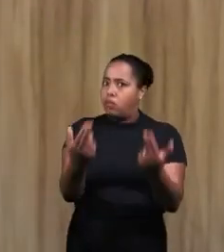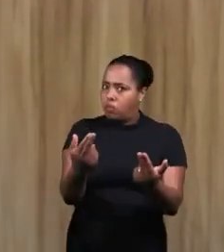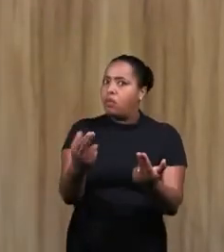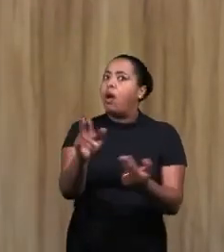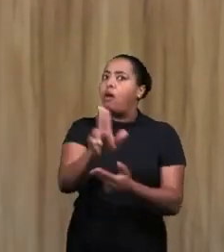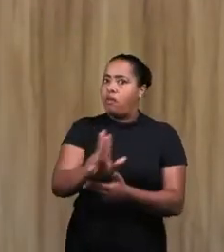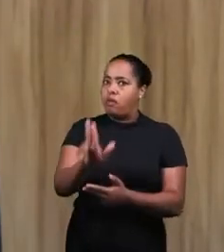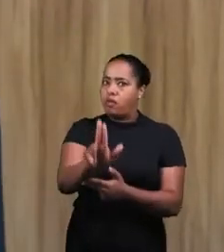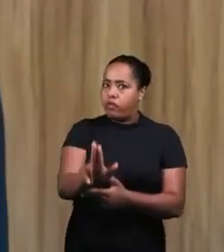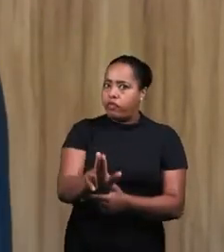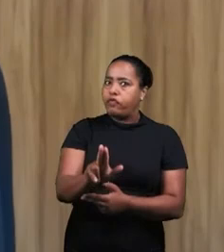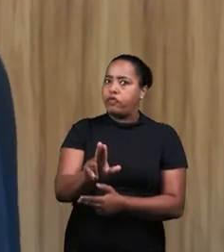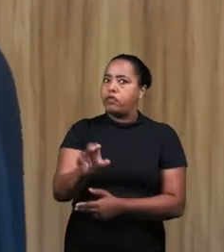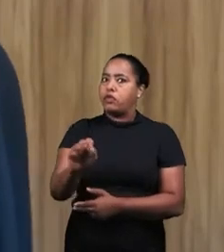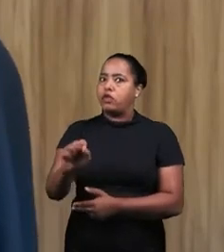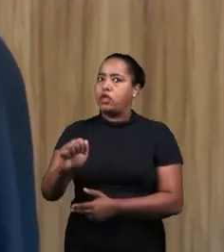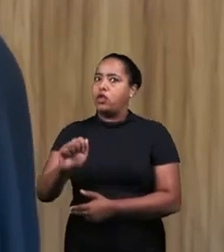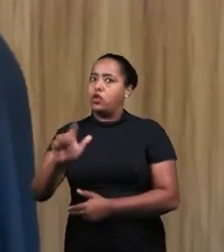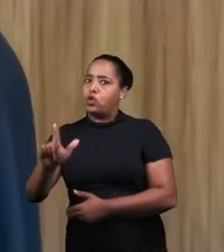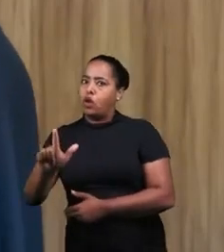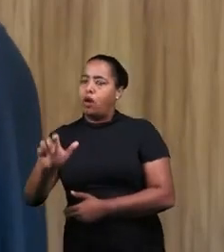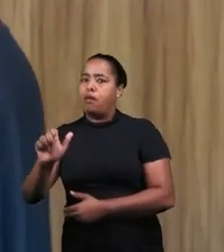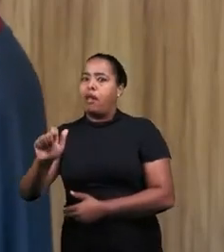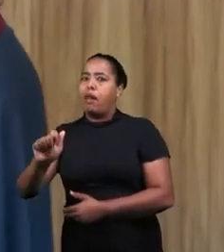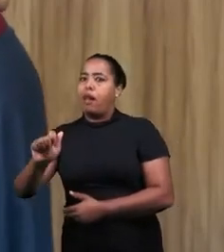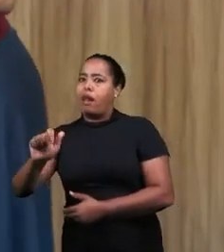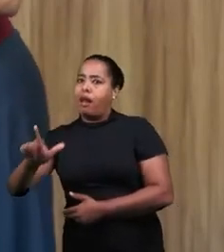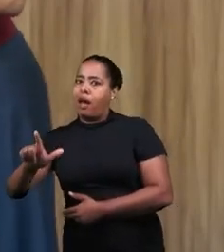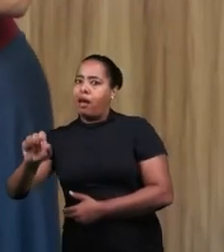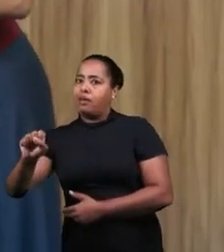Sol, La, Ti, Do, Re.